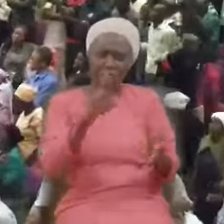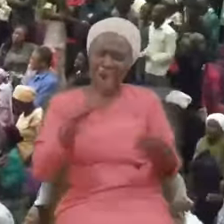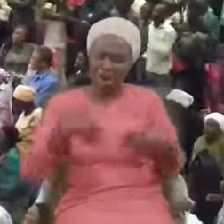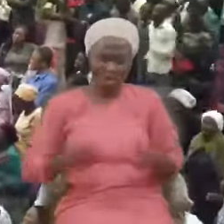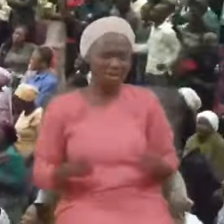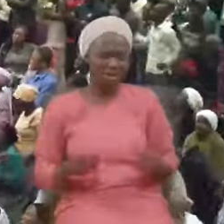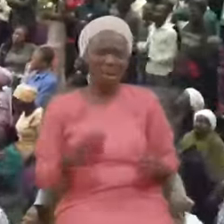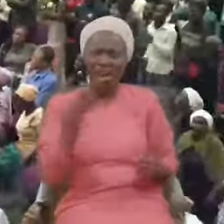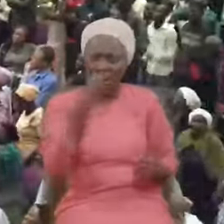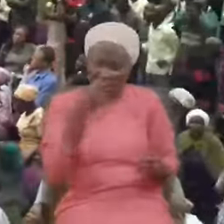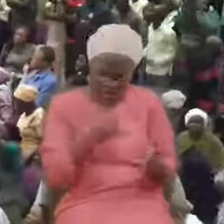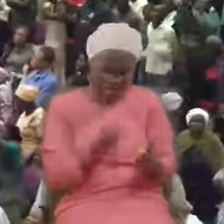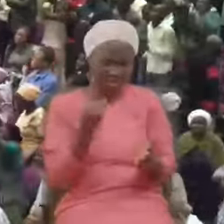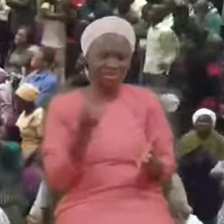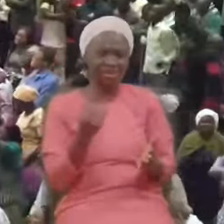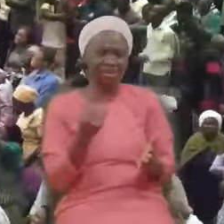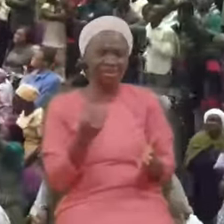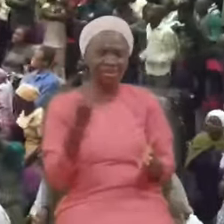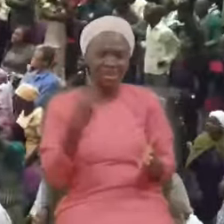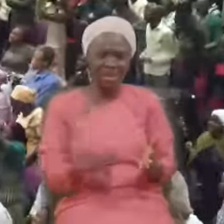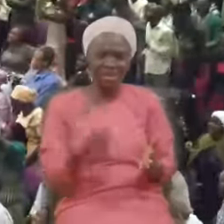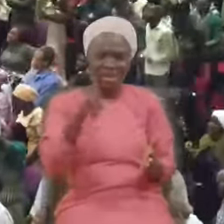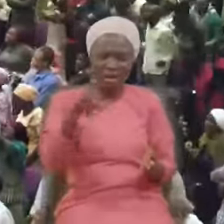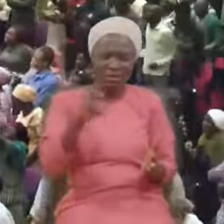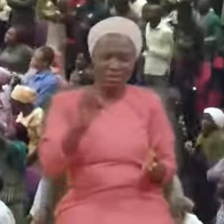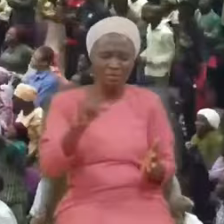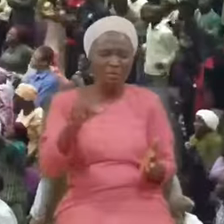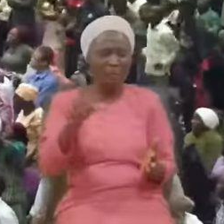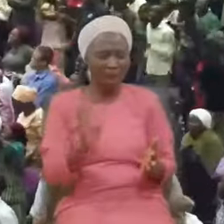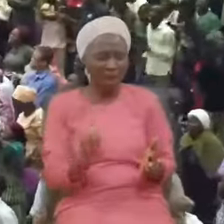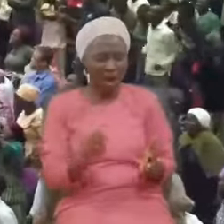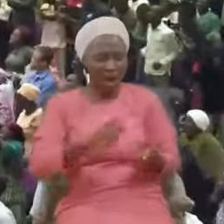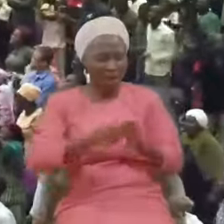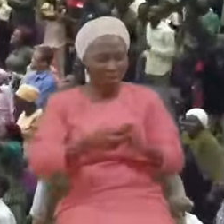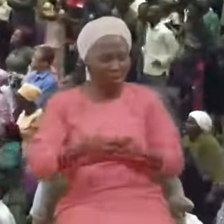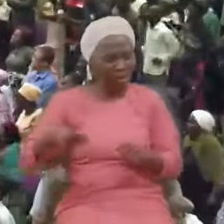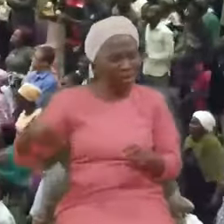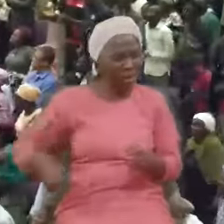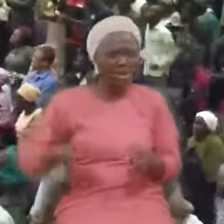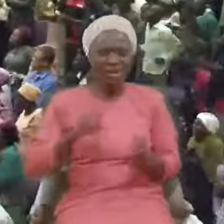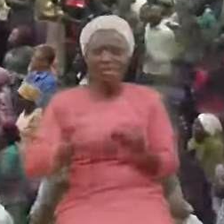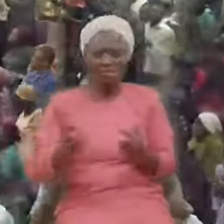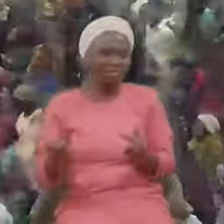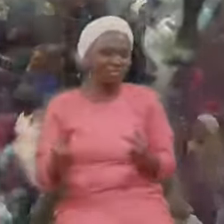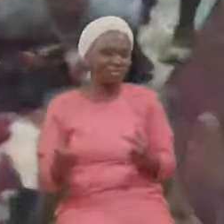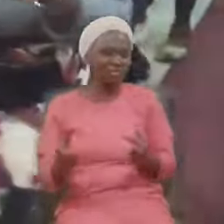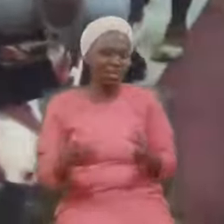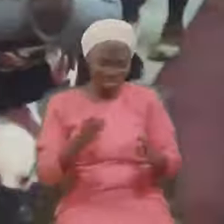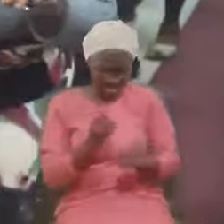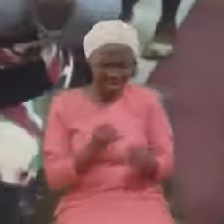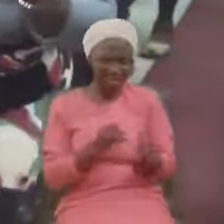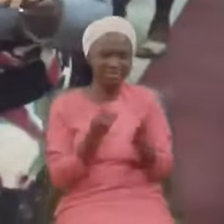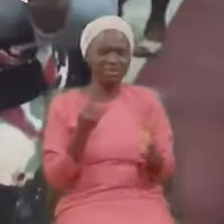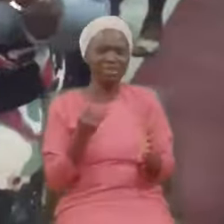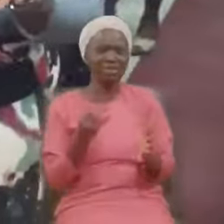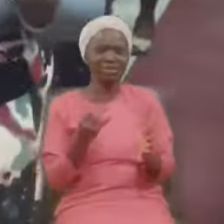The pall is gone. Receive that. You're healed.